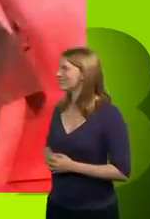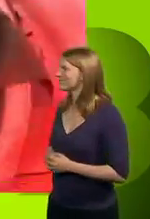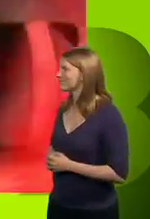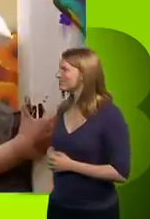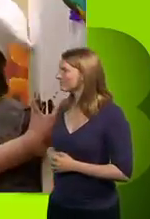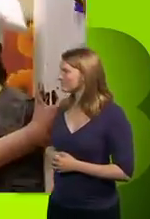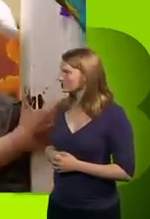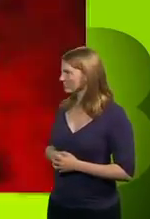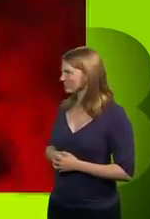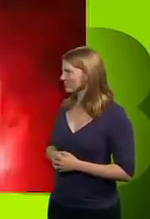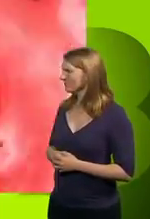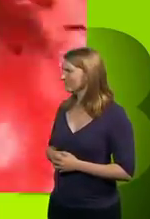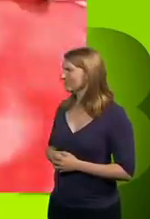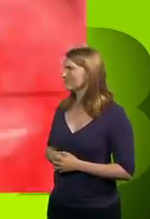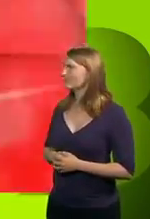Back in. Back.